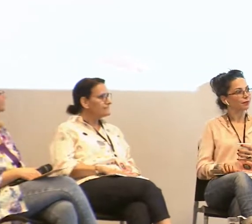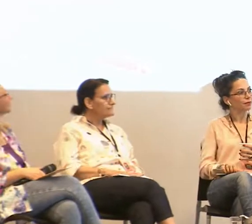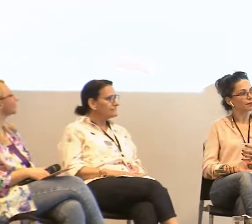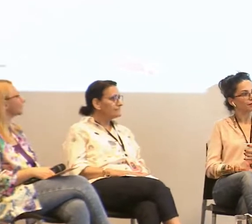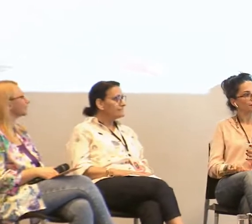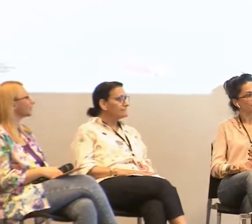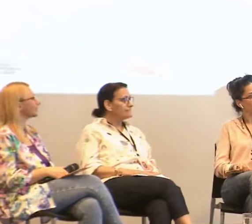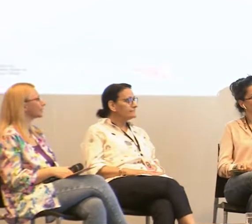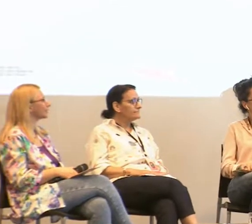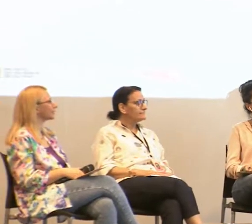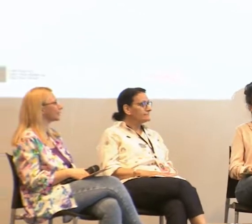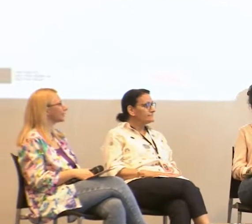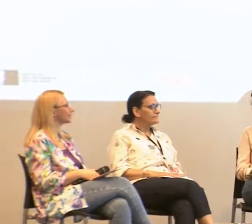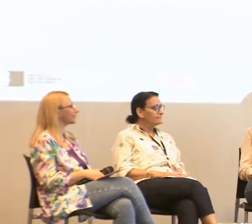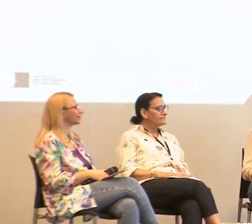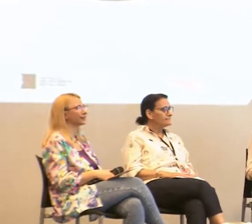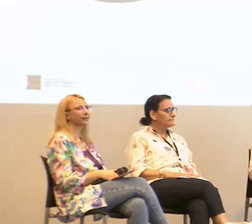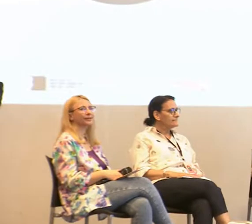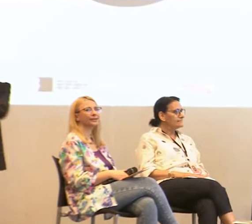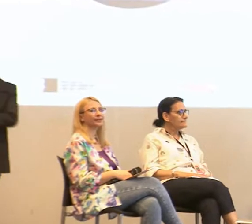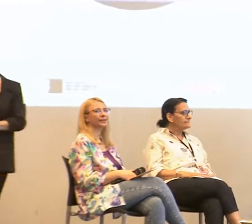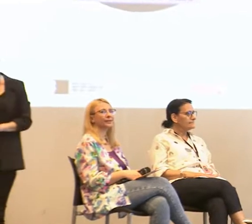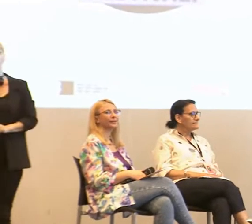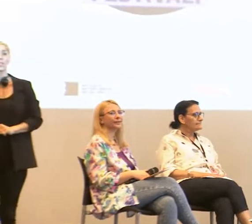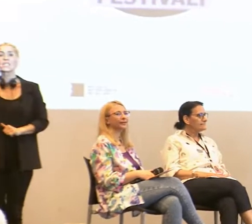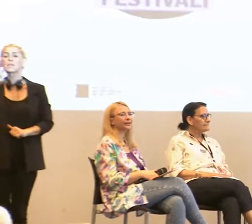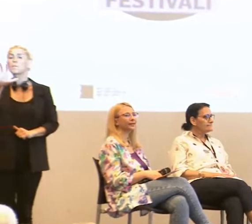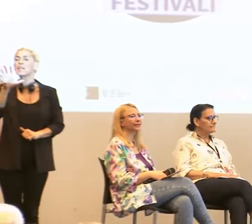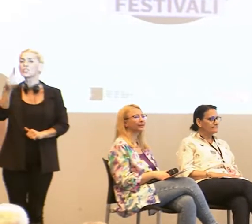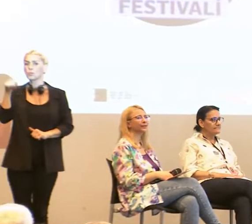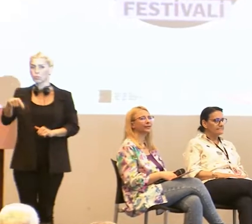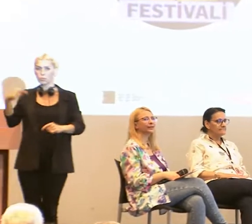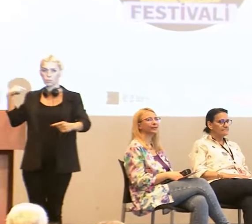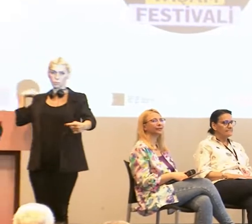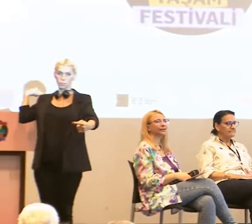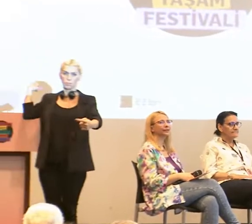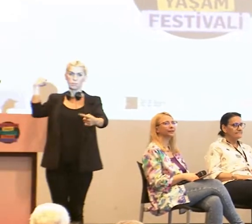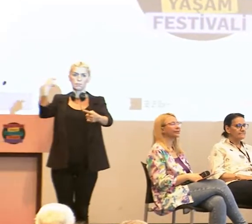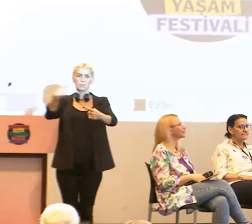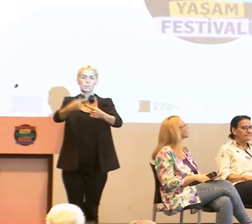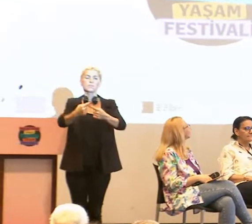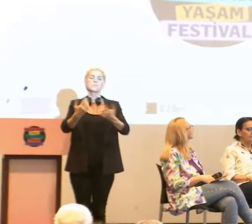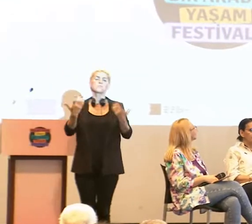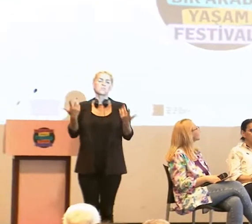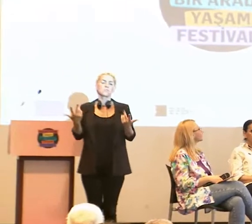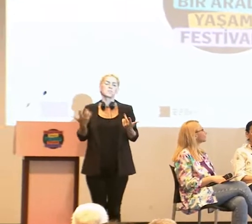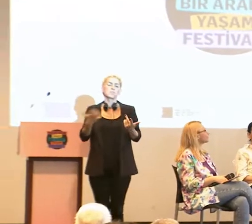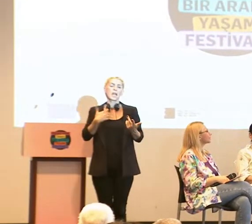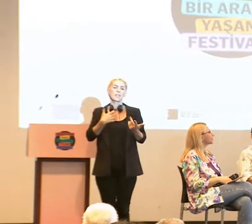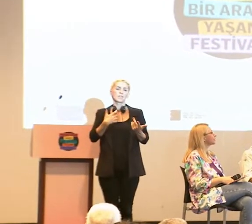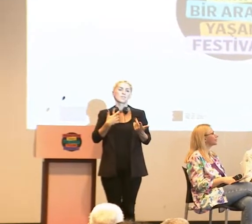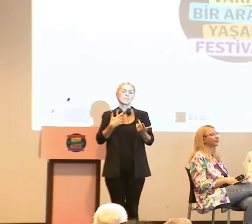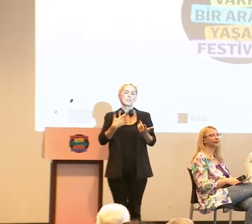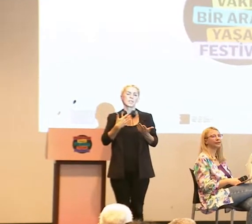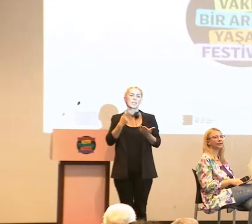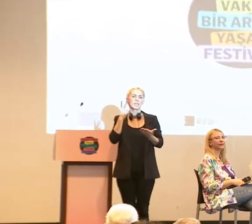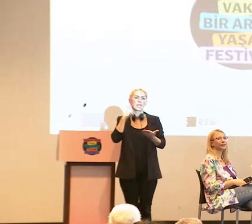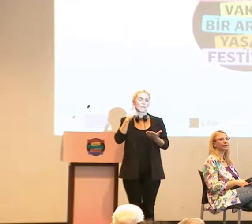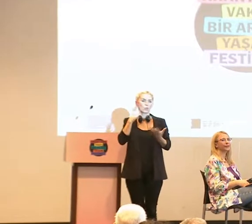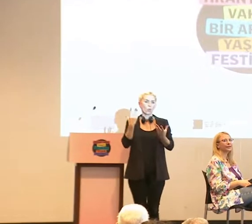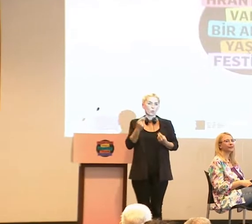you so i will take you back to 1945. of course since then we've made great progress